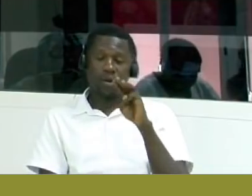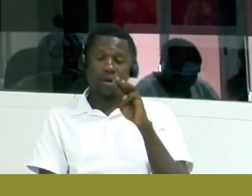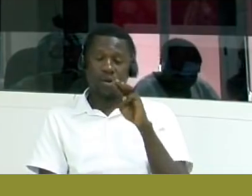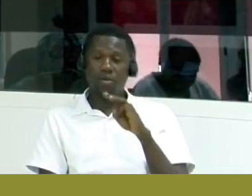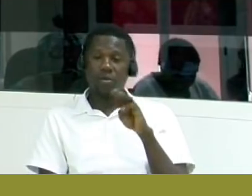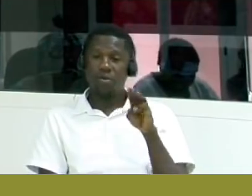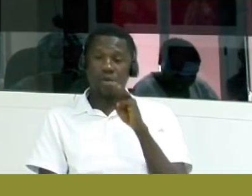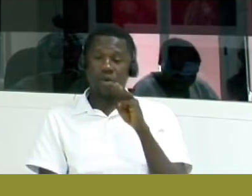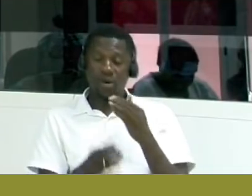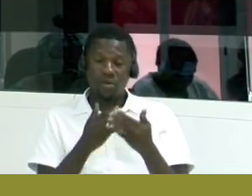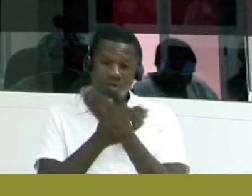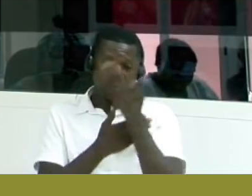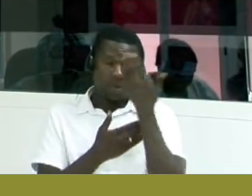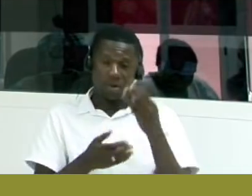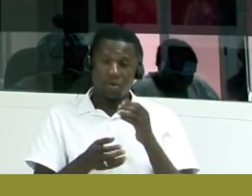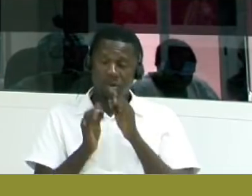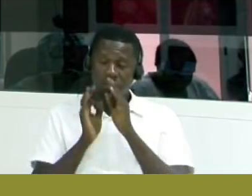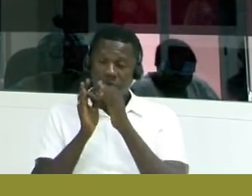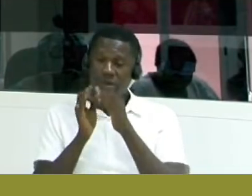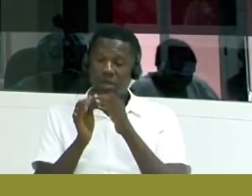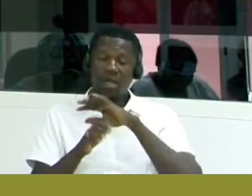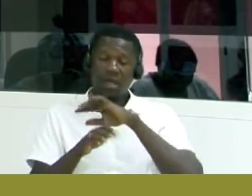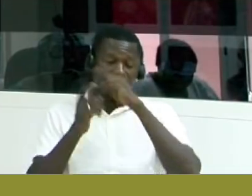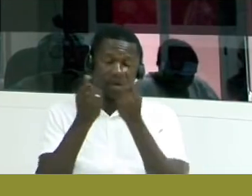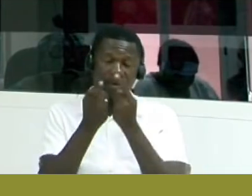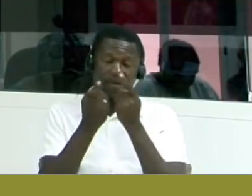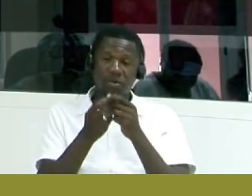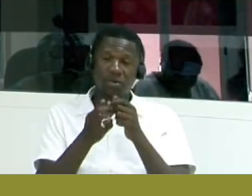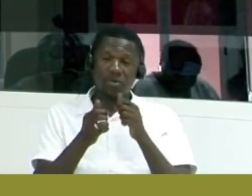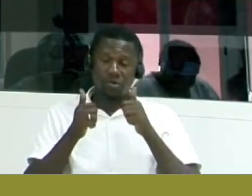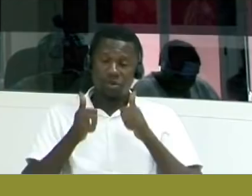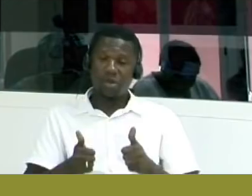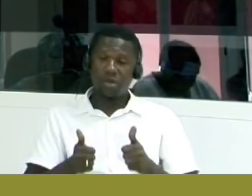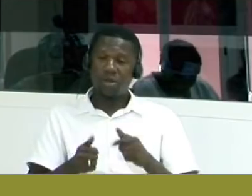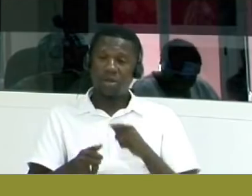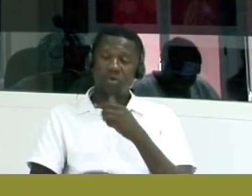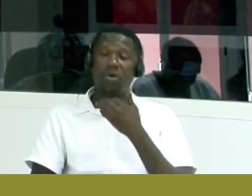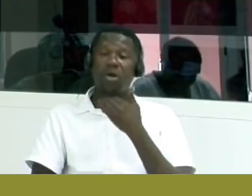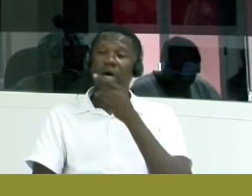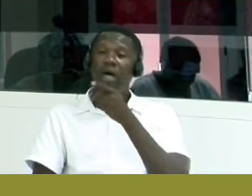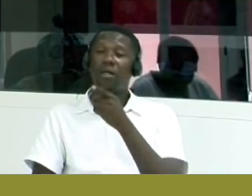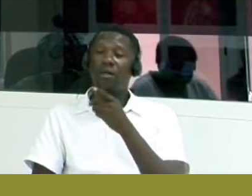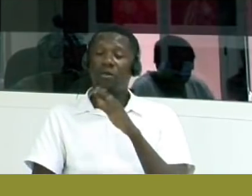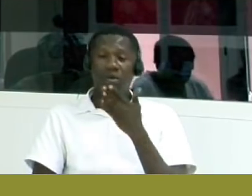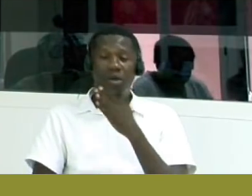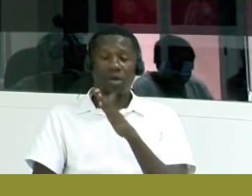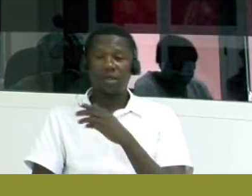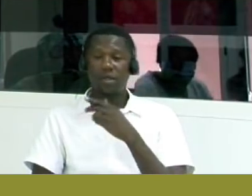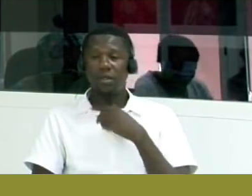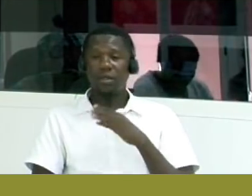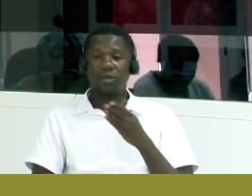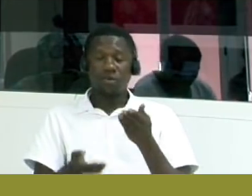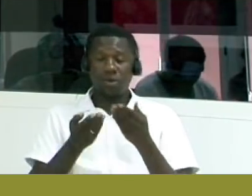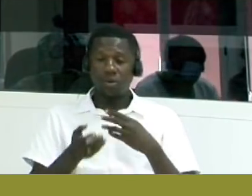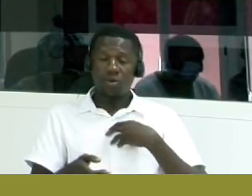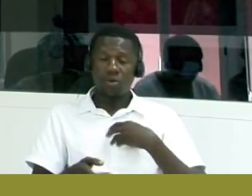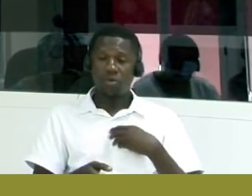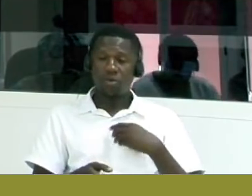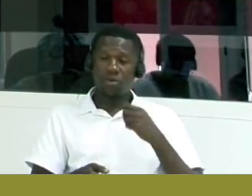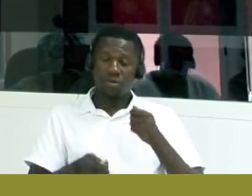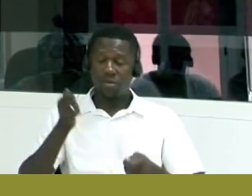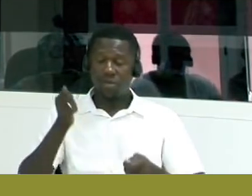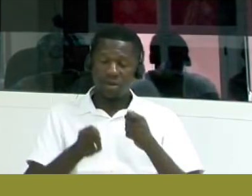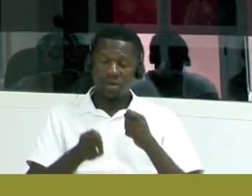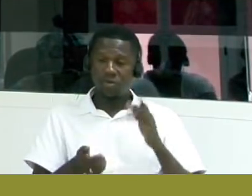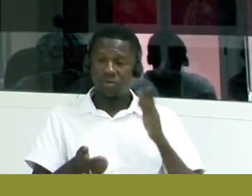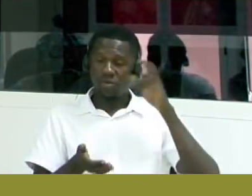that everything was calm. Mm-hmm. Did you ask whether the students want to march to Banjul to see the